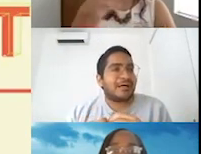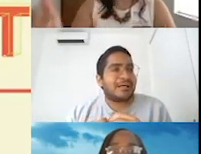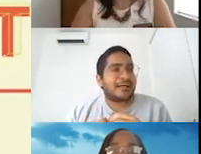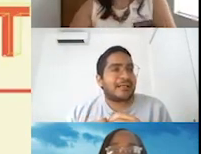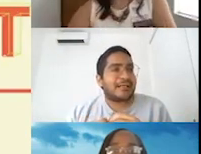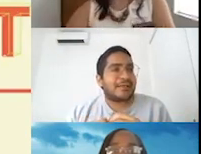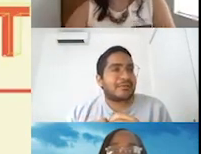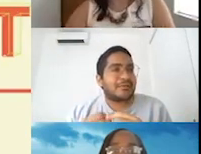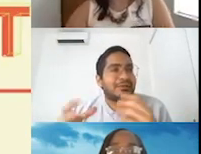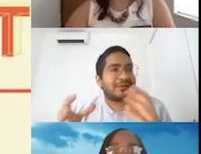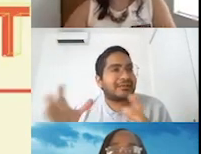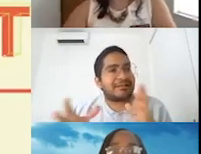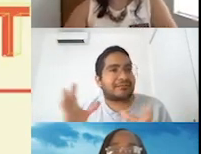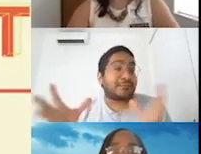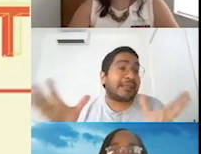know,